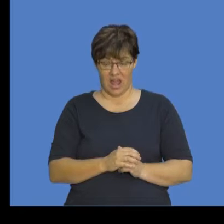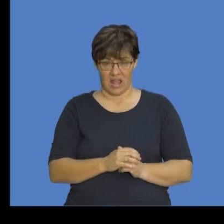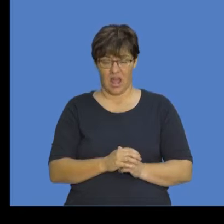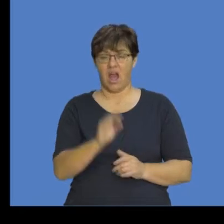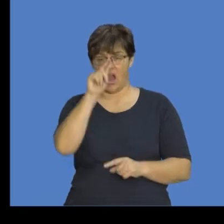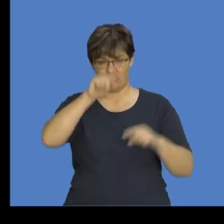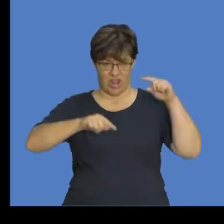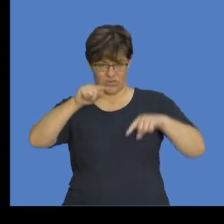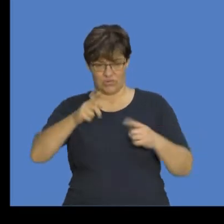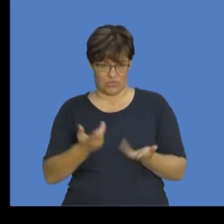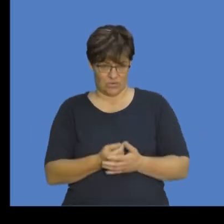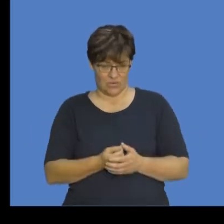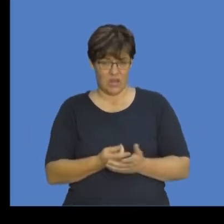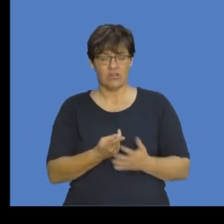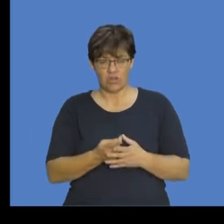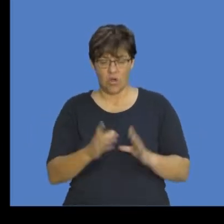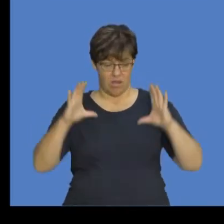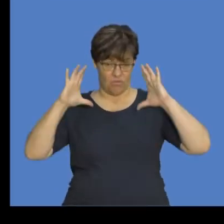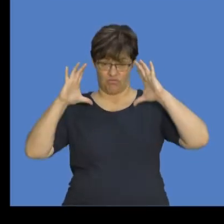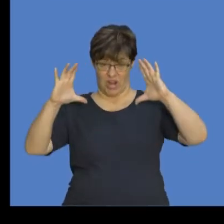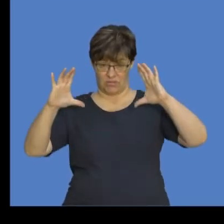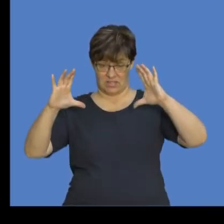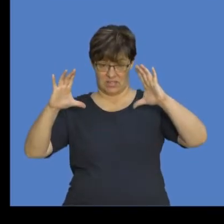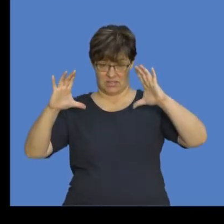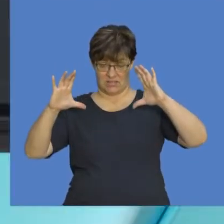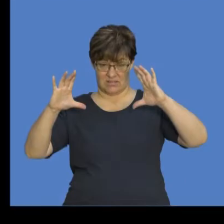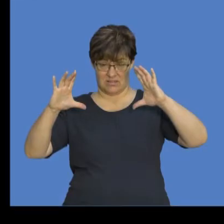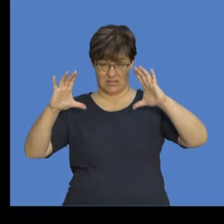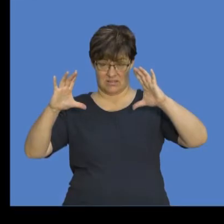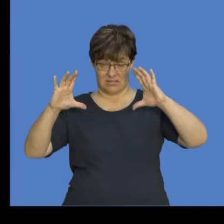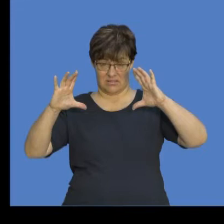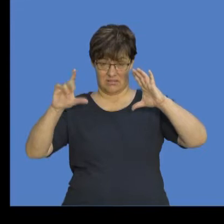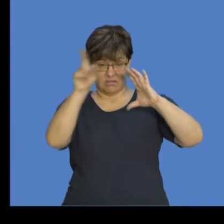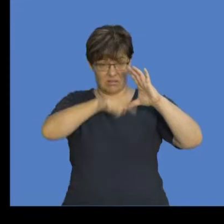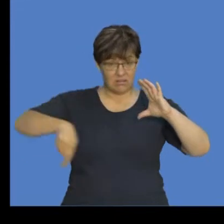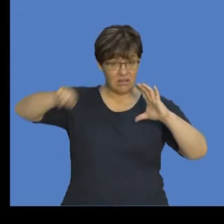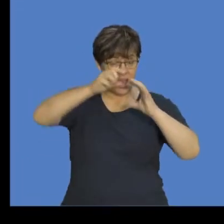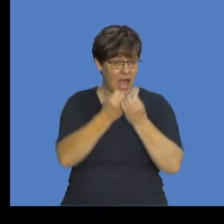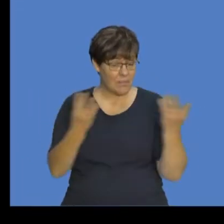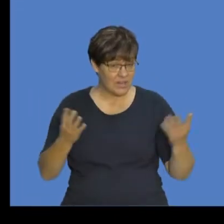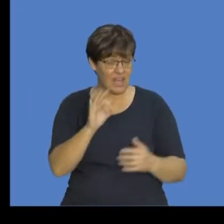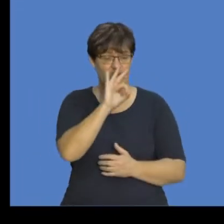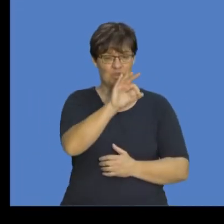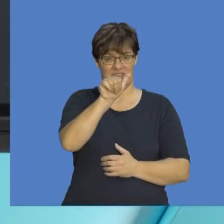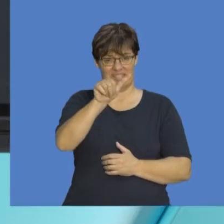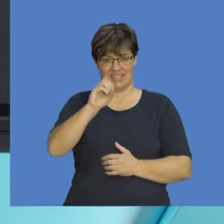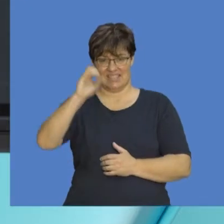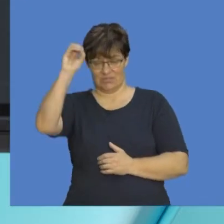135 degrees into some ratio. So we know that angles around the pie chart, it's what?